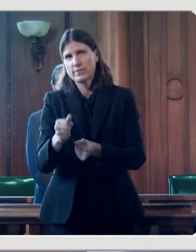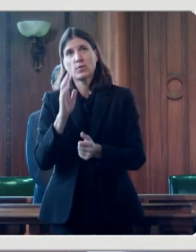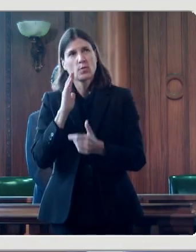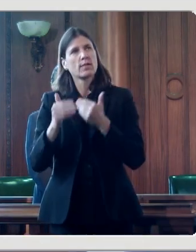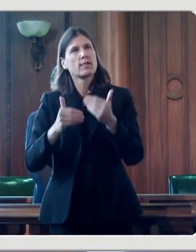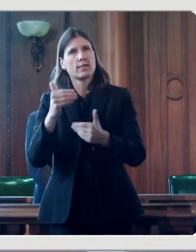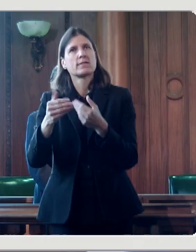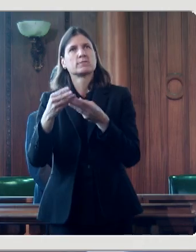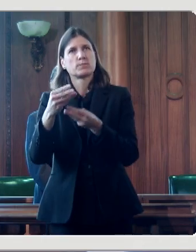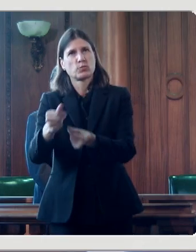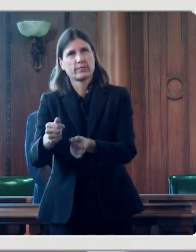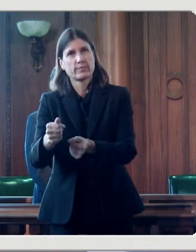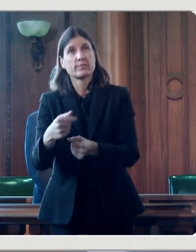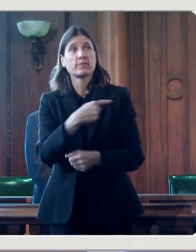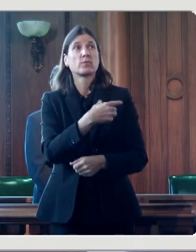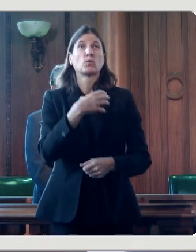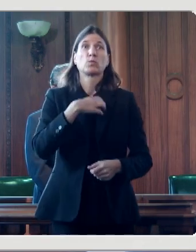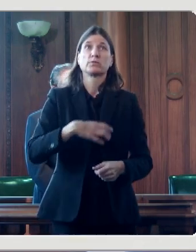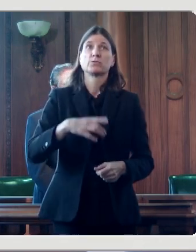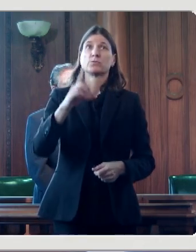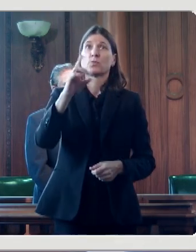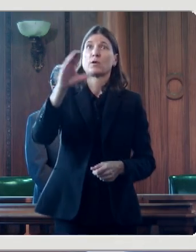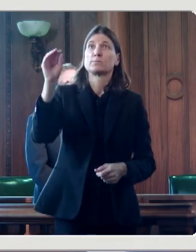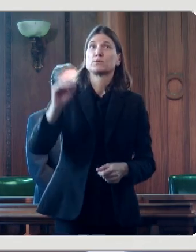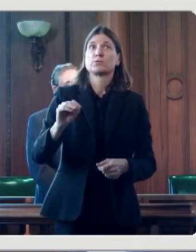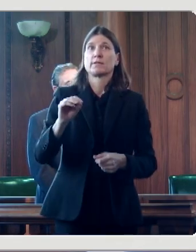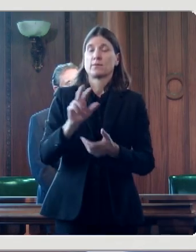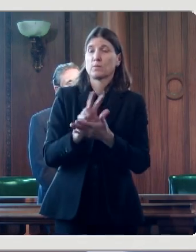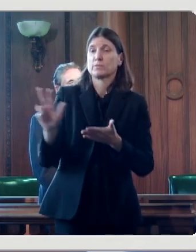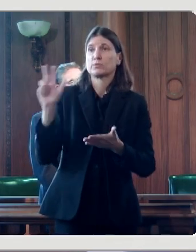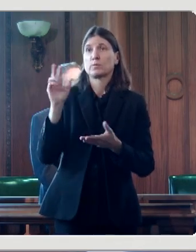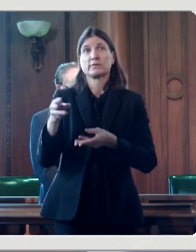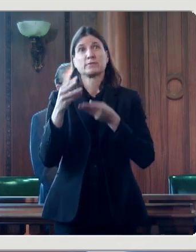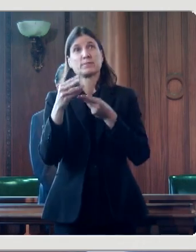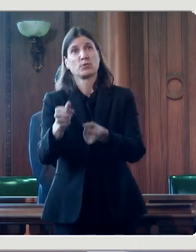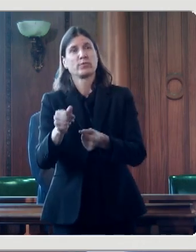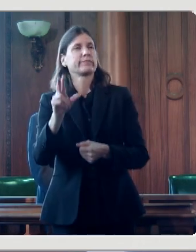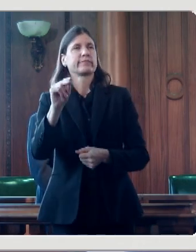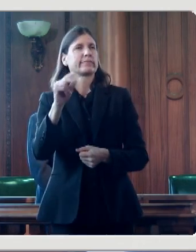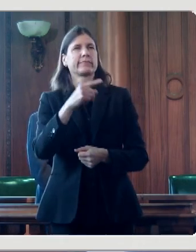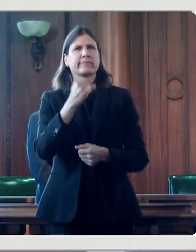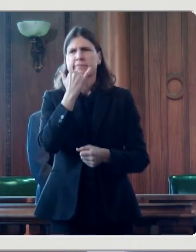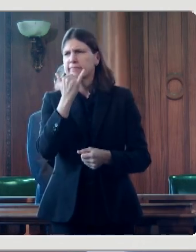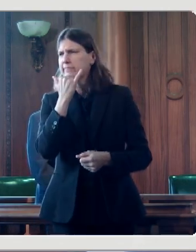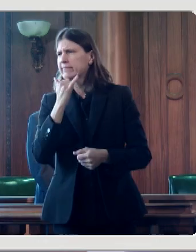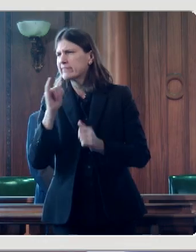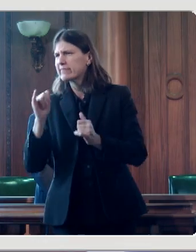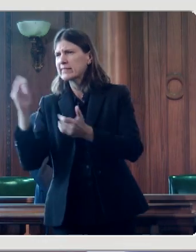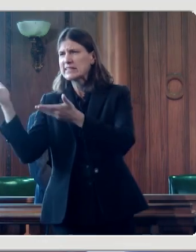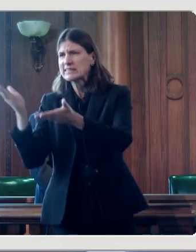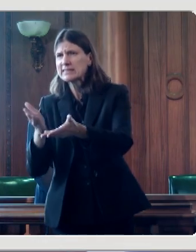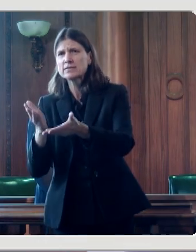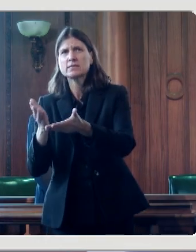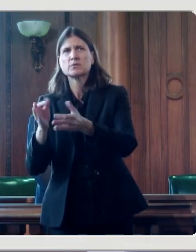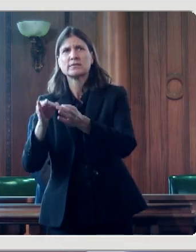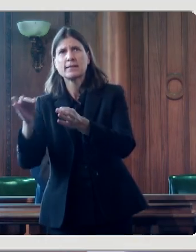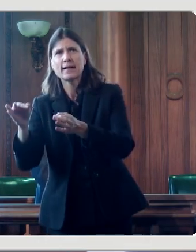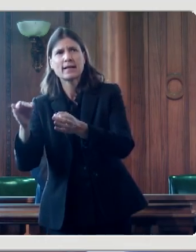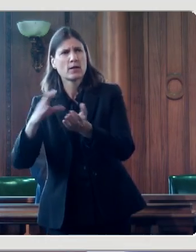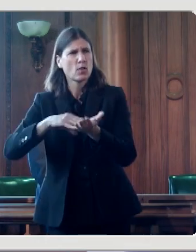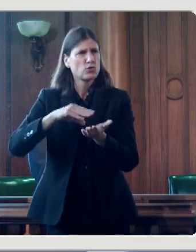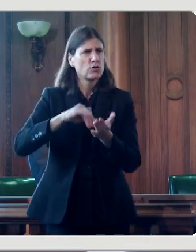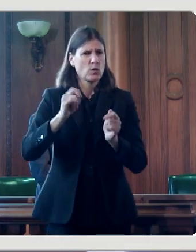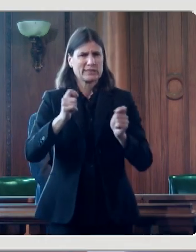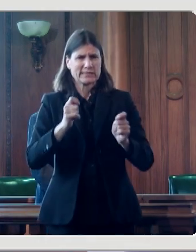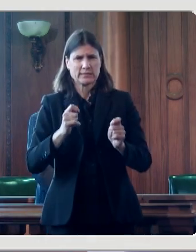that didn't happen. Now at this point, I'm most interested that we've learned and that we're getting better and getting faster, and